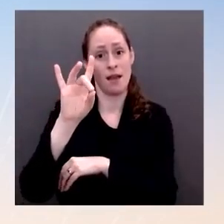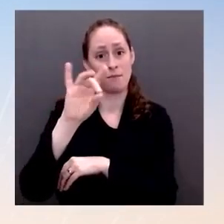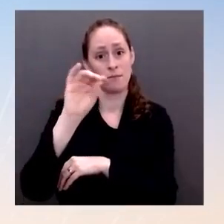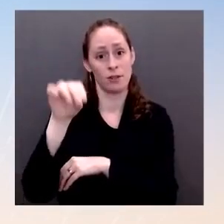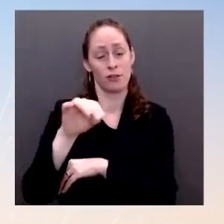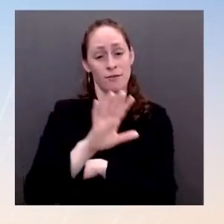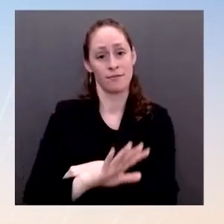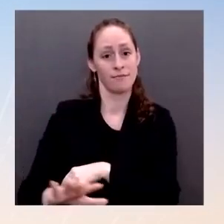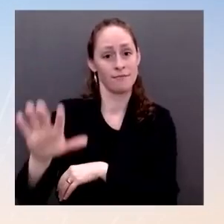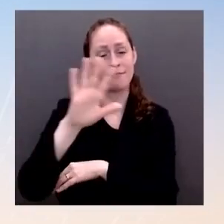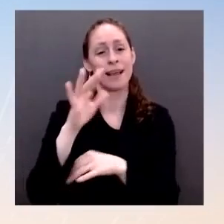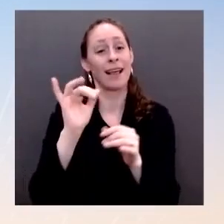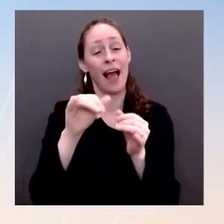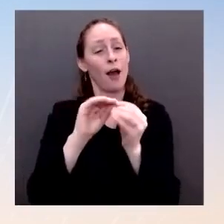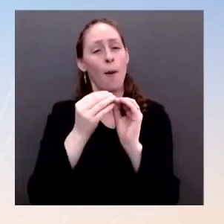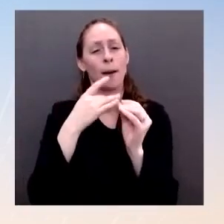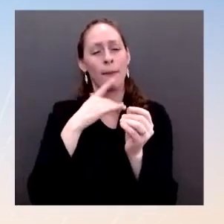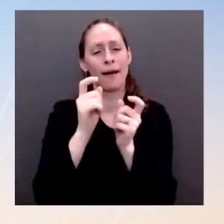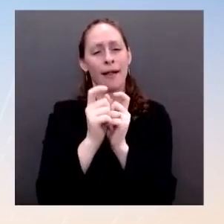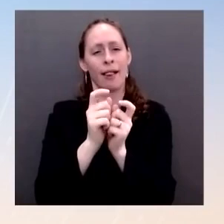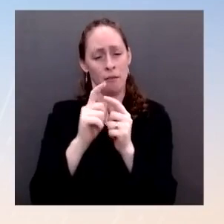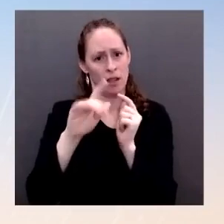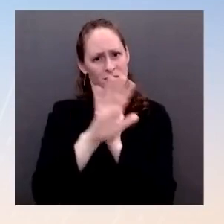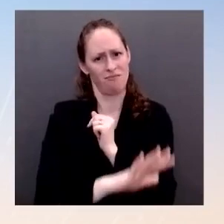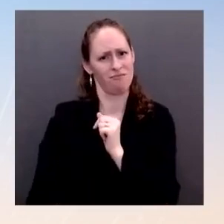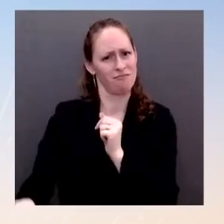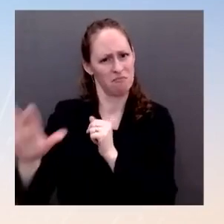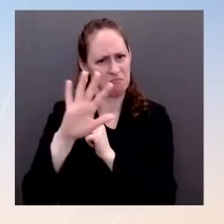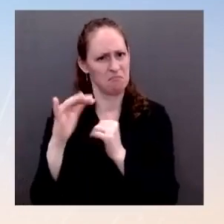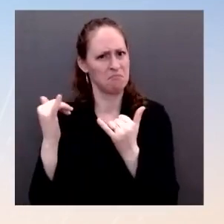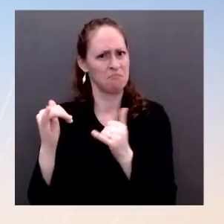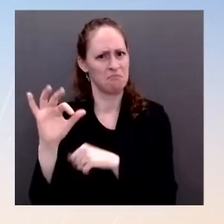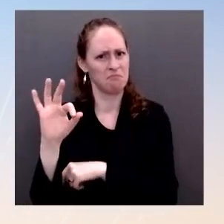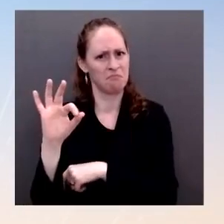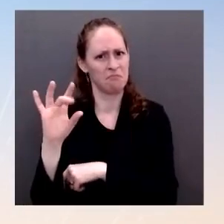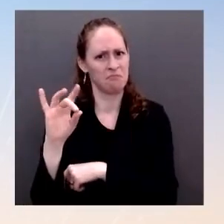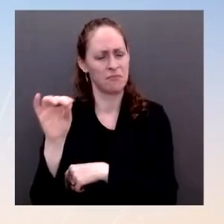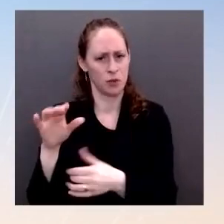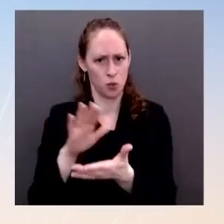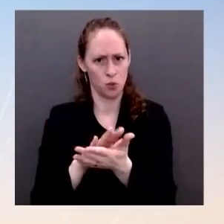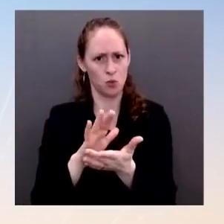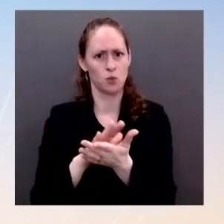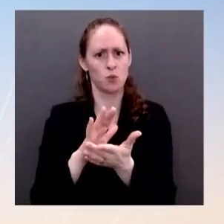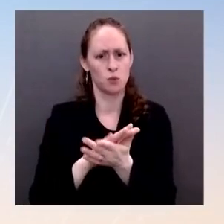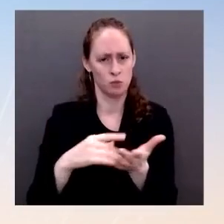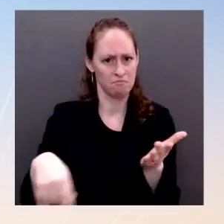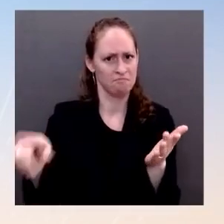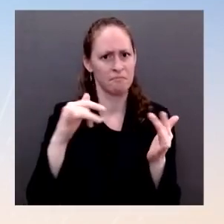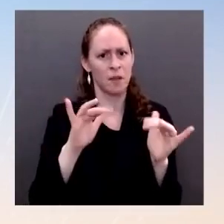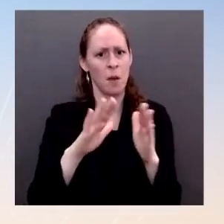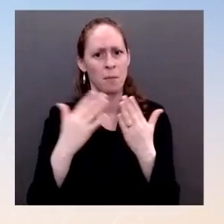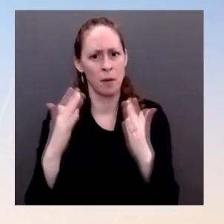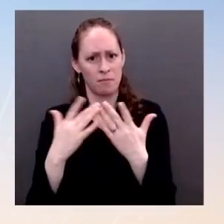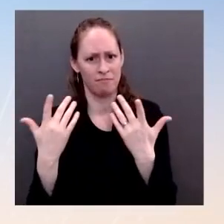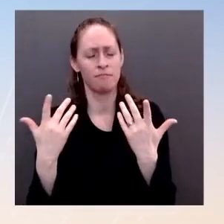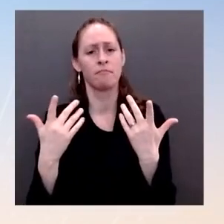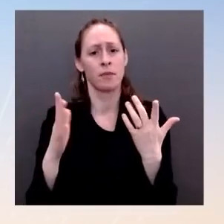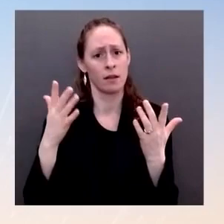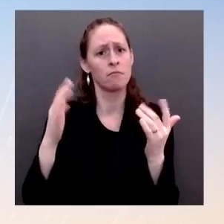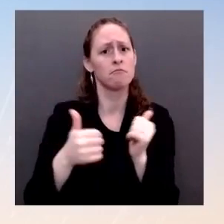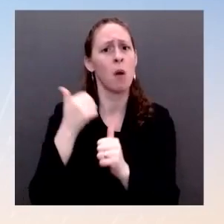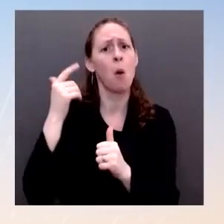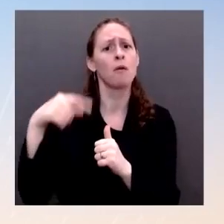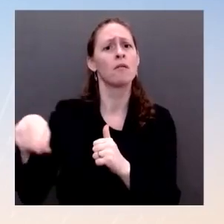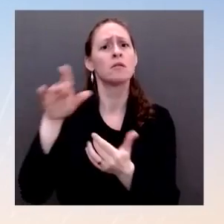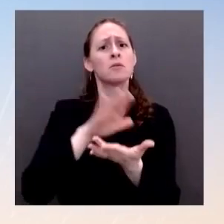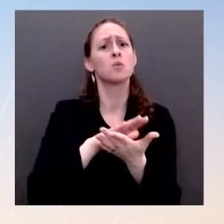School districts, for the most part, are spending federal relief funding by and large across the country. Part of what the